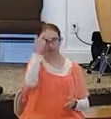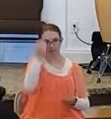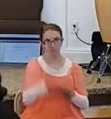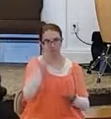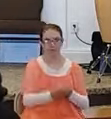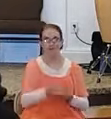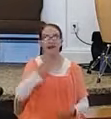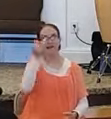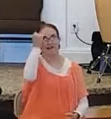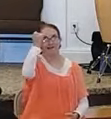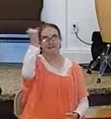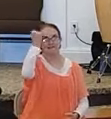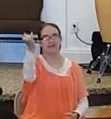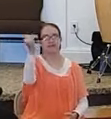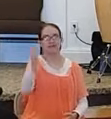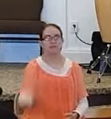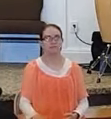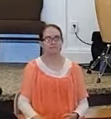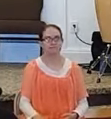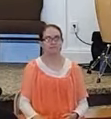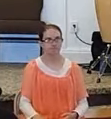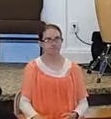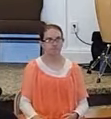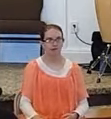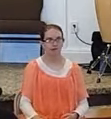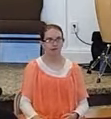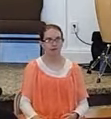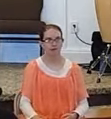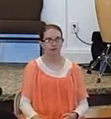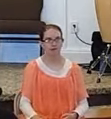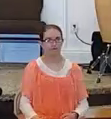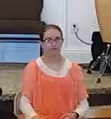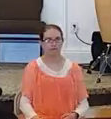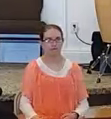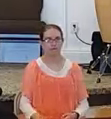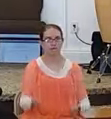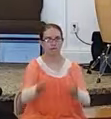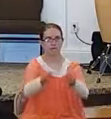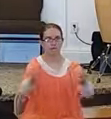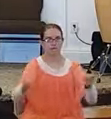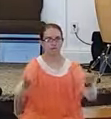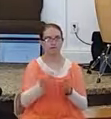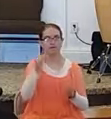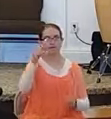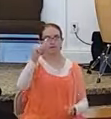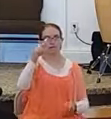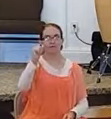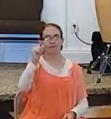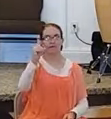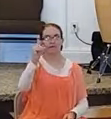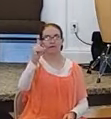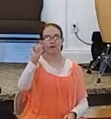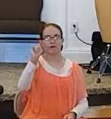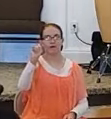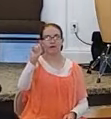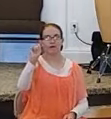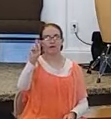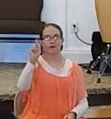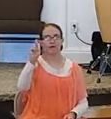theory, okay? And so they go to this little place called the Gathering.